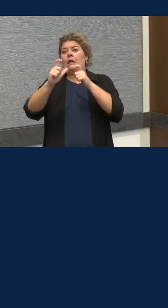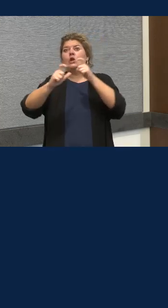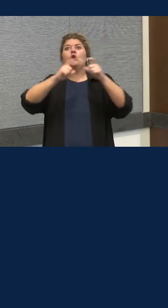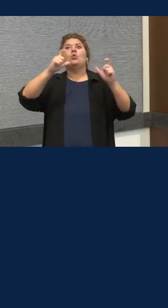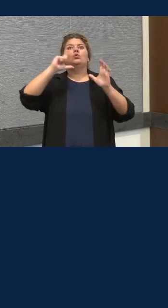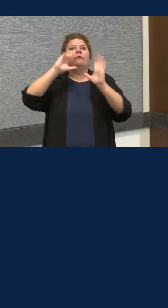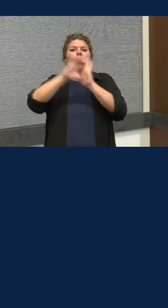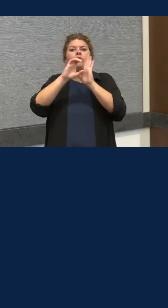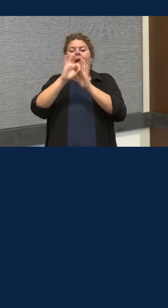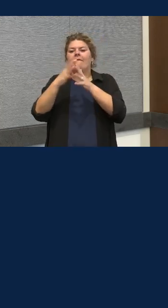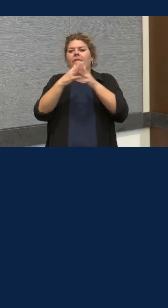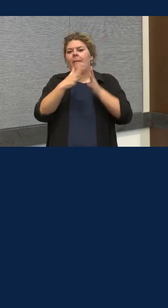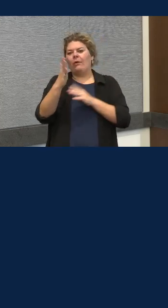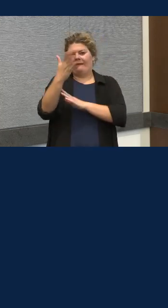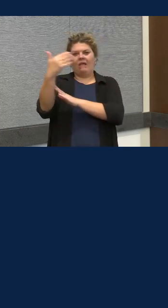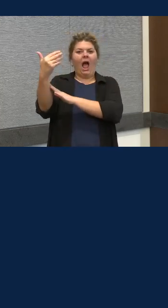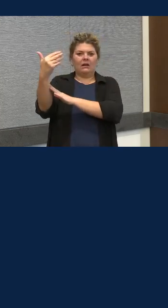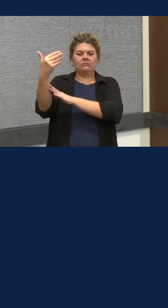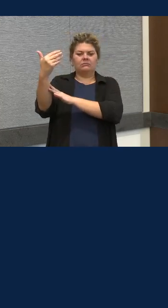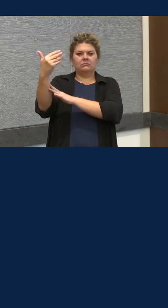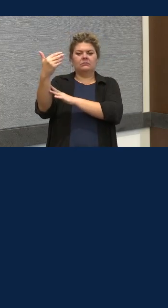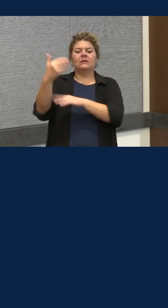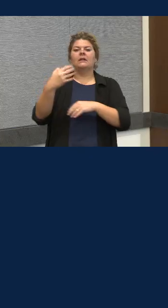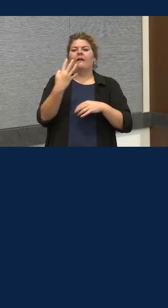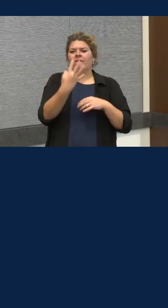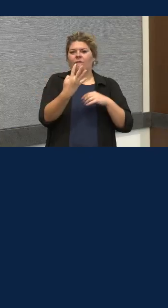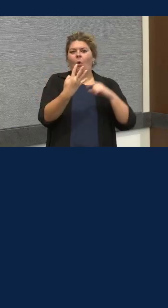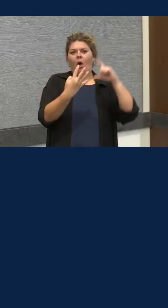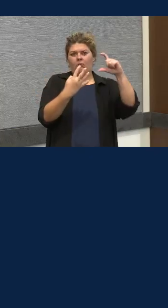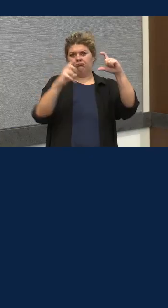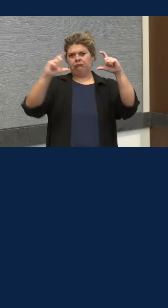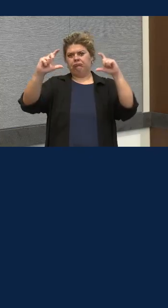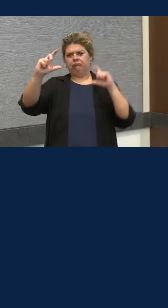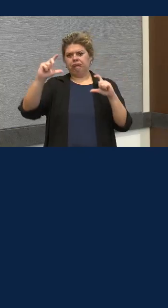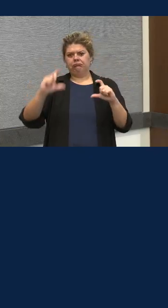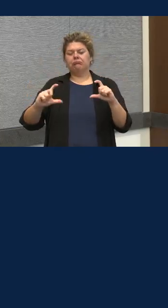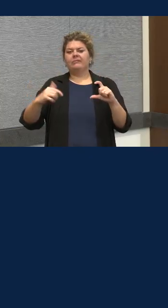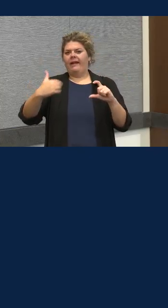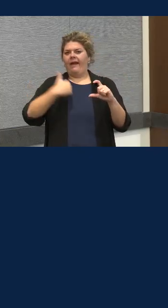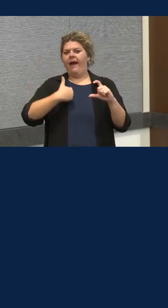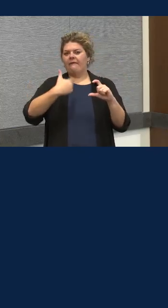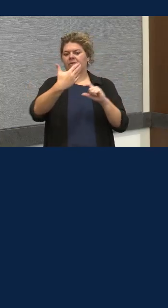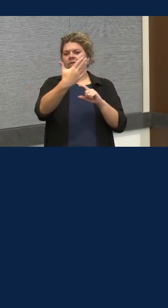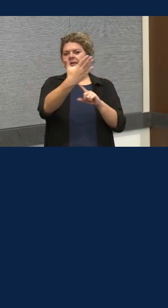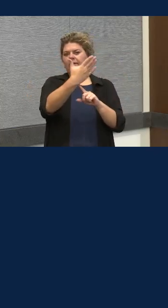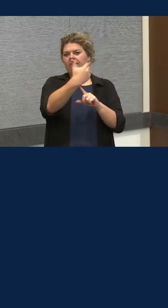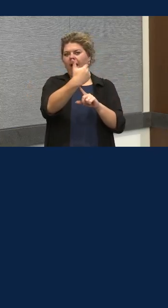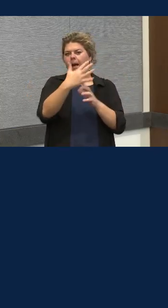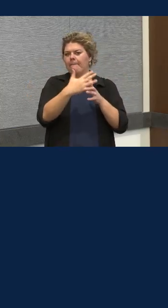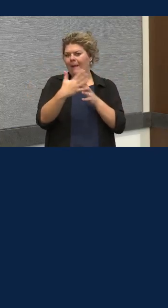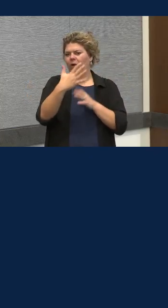photograph of an American flag, and each of the 4 sections features the American flag.